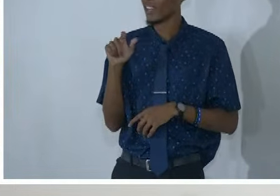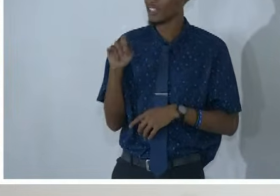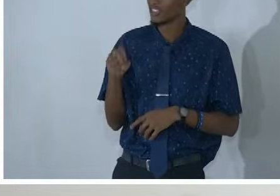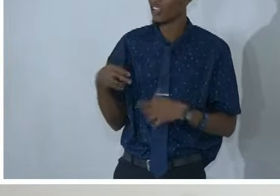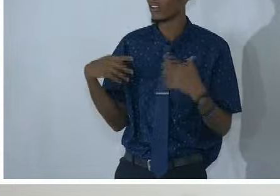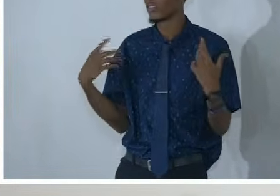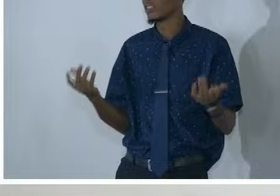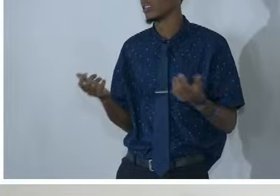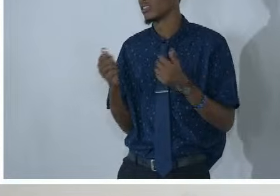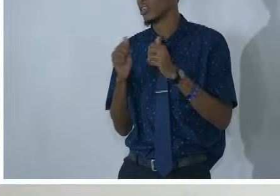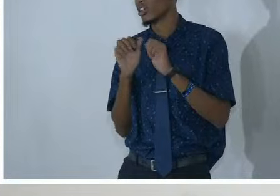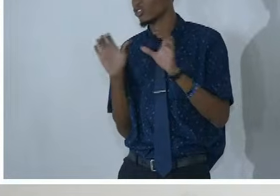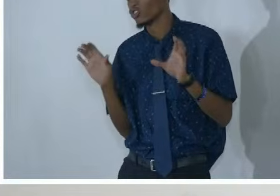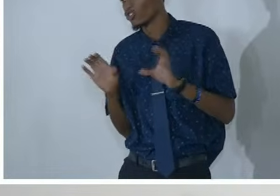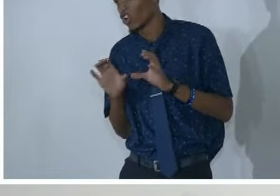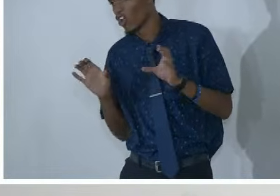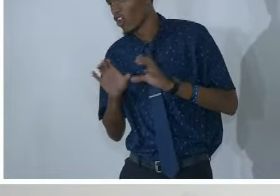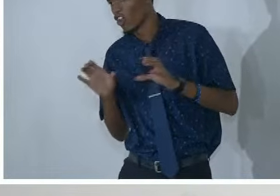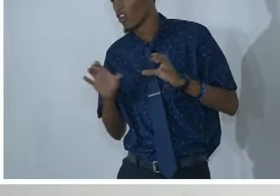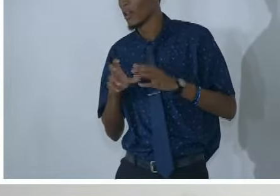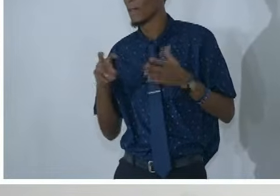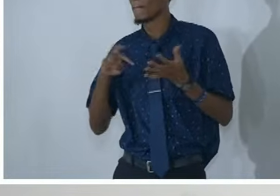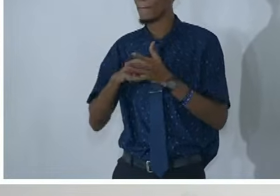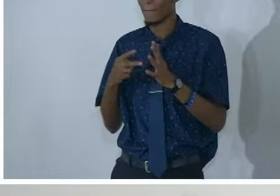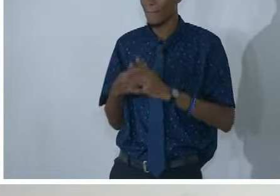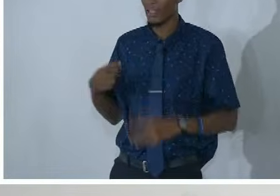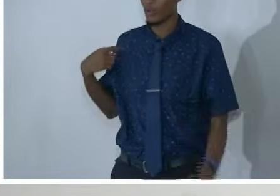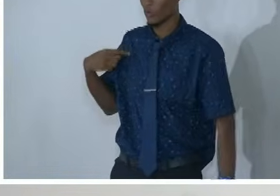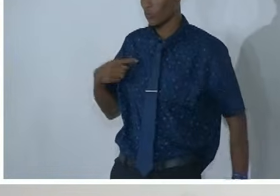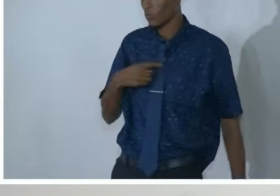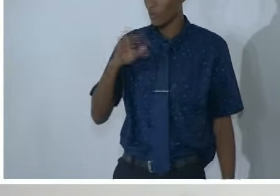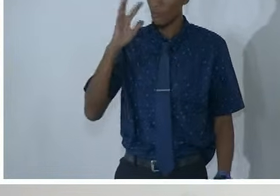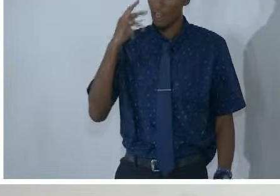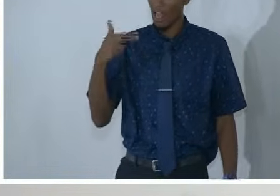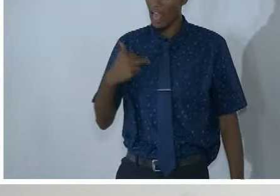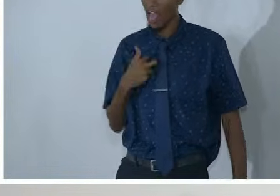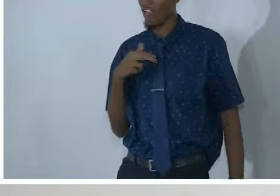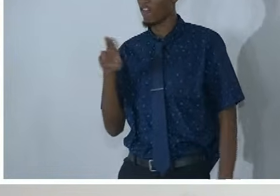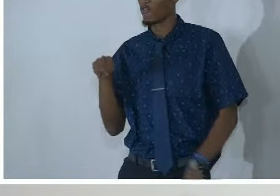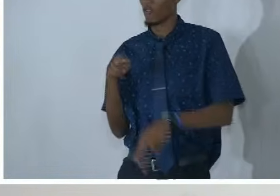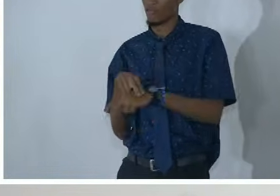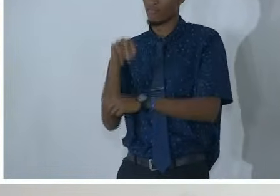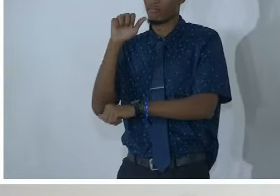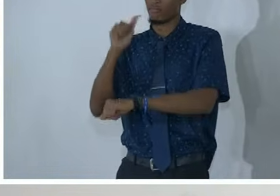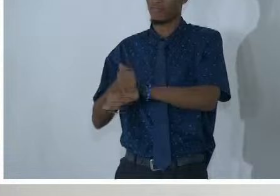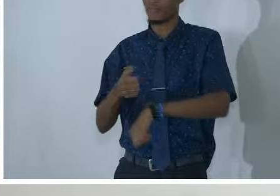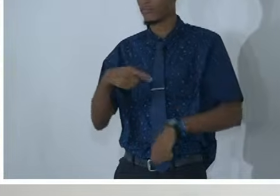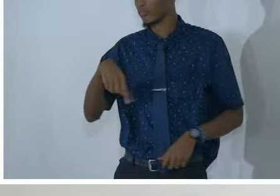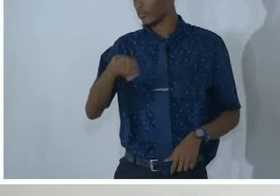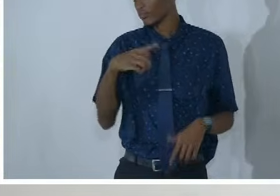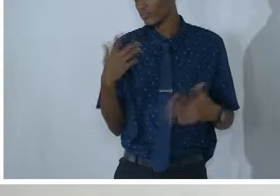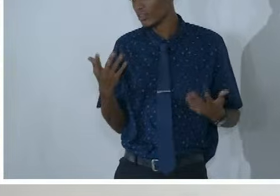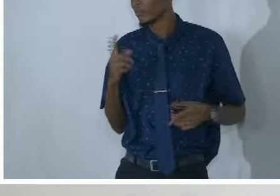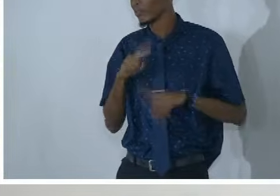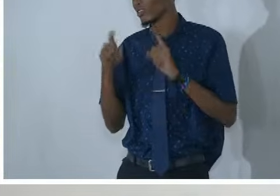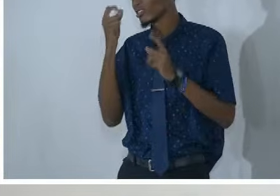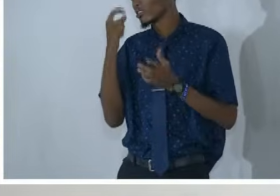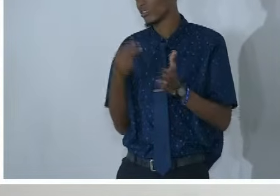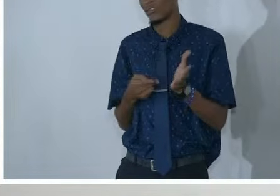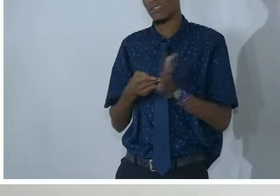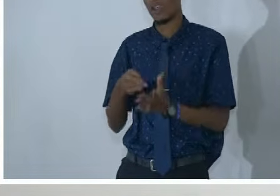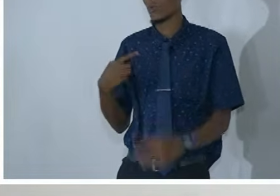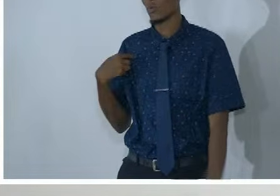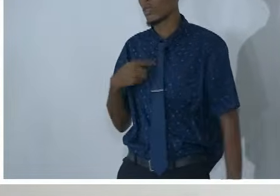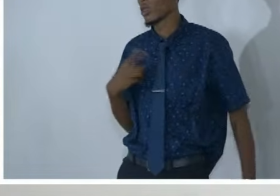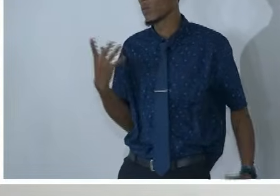not certification means we're going to regulate mediators. The truth of the matter is that we want everybody to